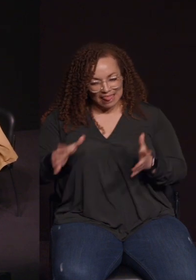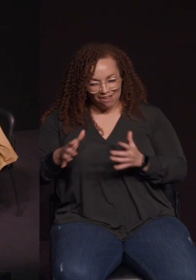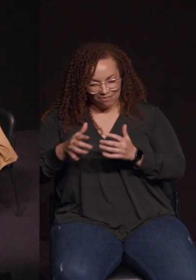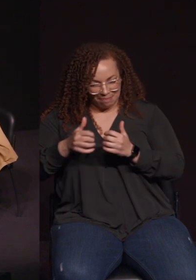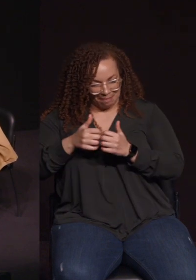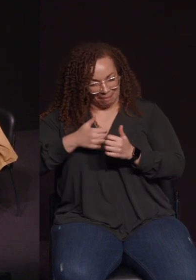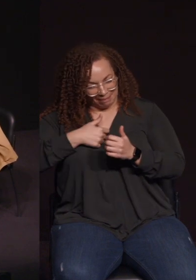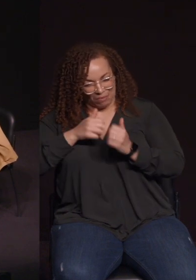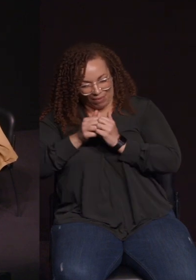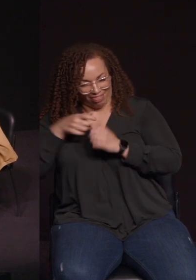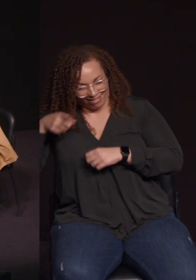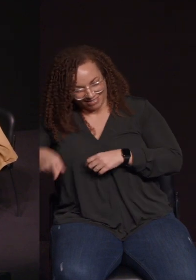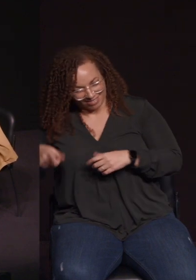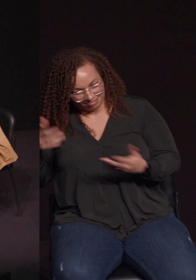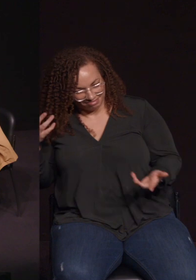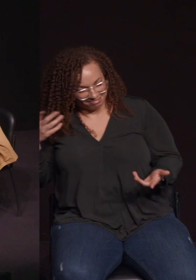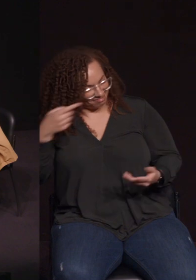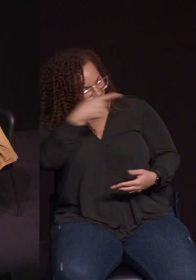But